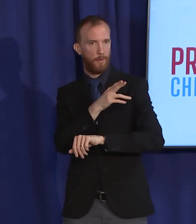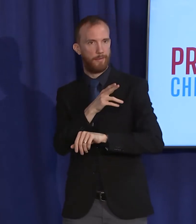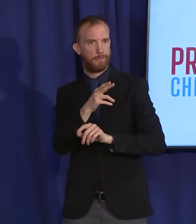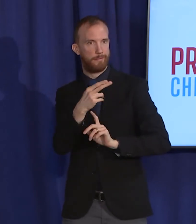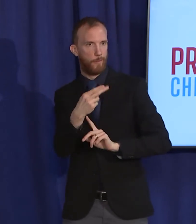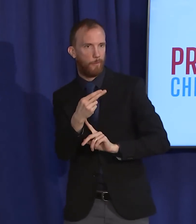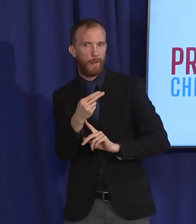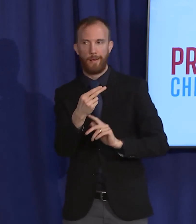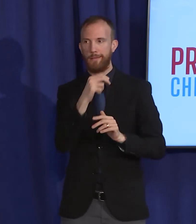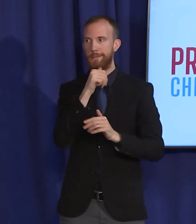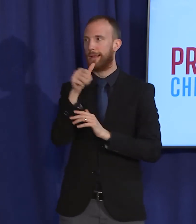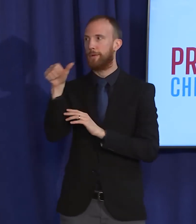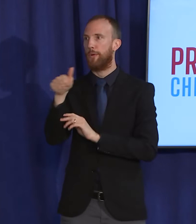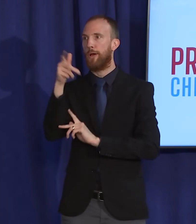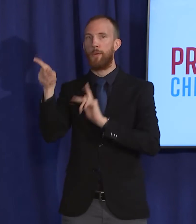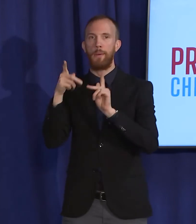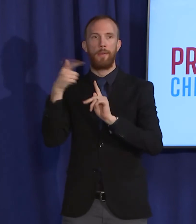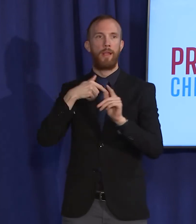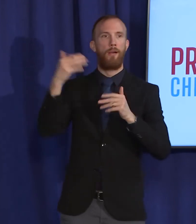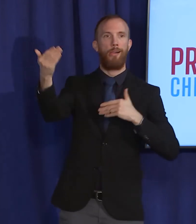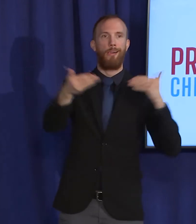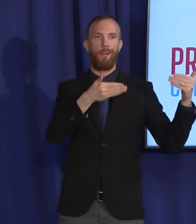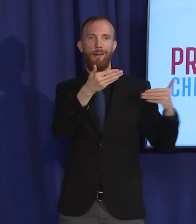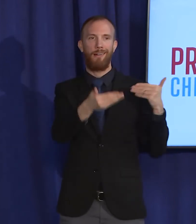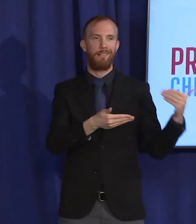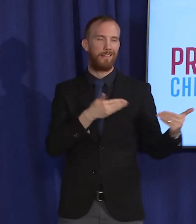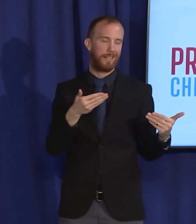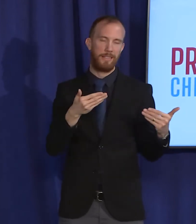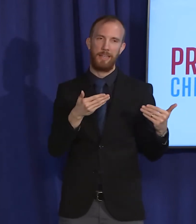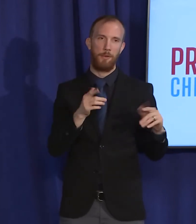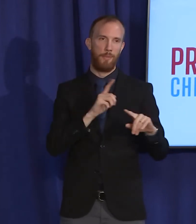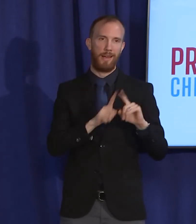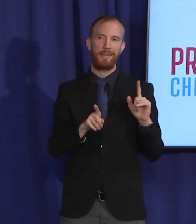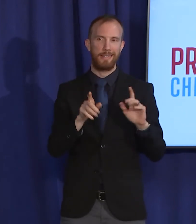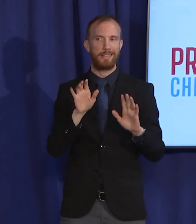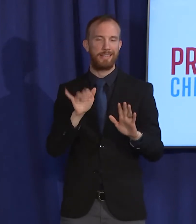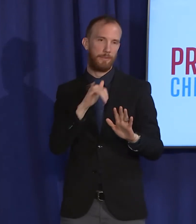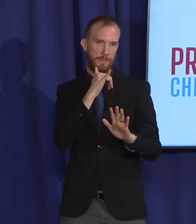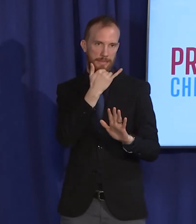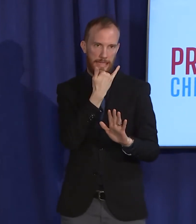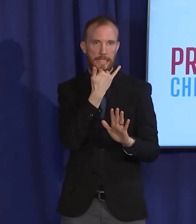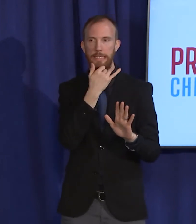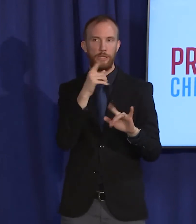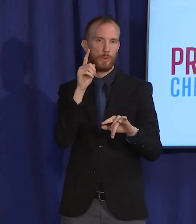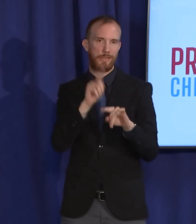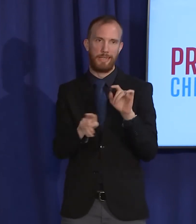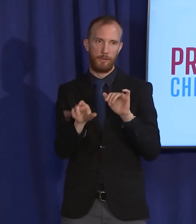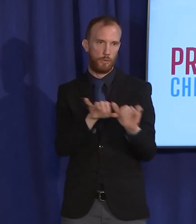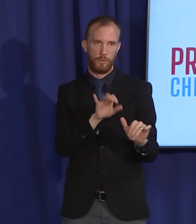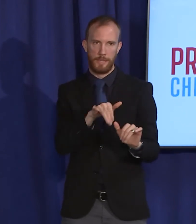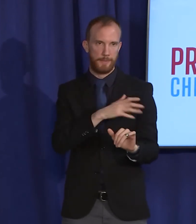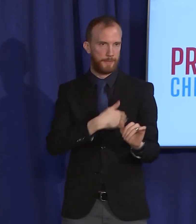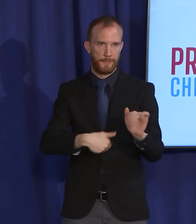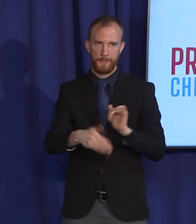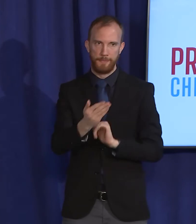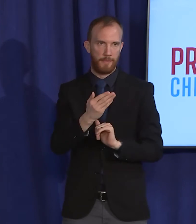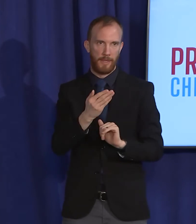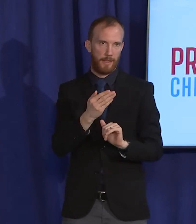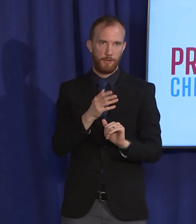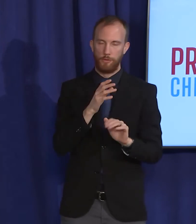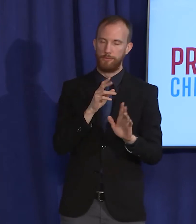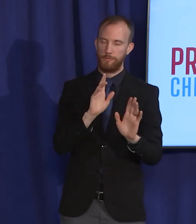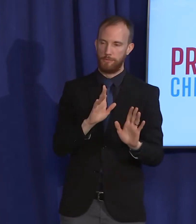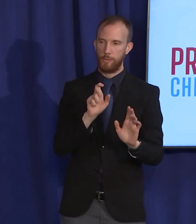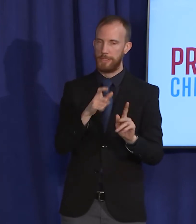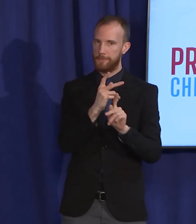mistake and absolutely can never be repeated, and it's a cautionary tale for any other provider. We have a finite amount of